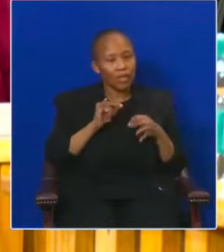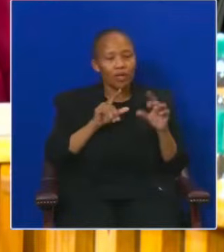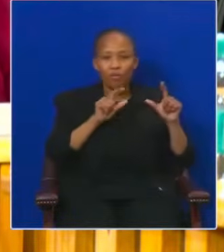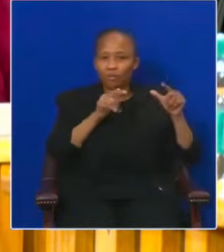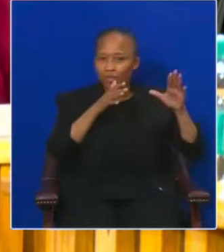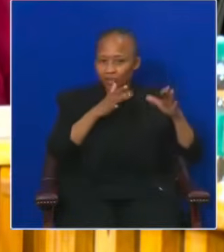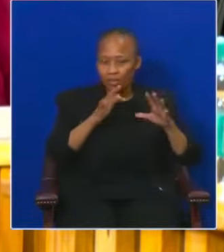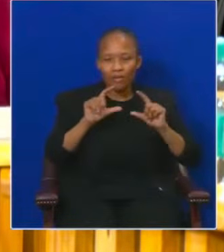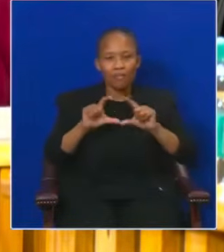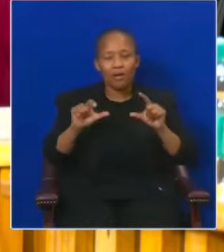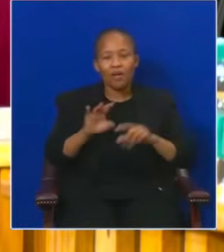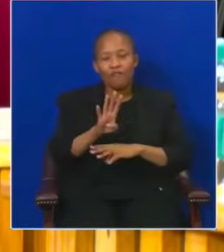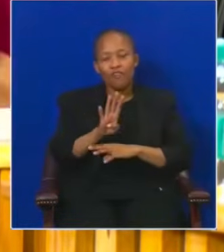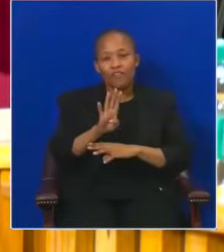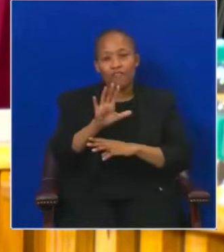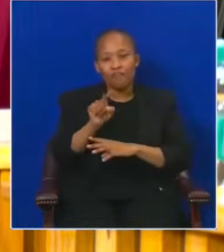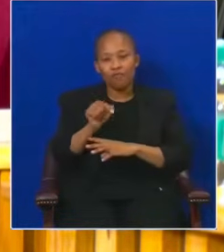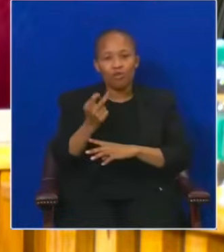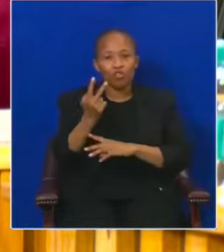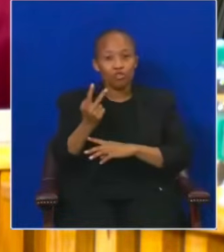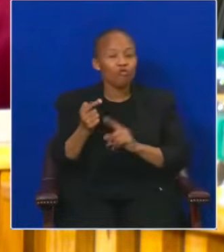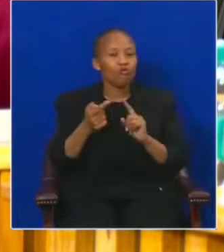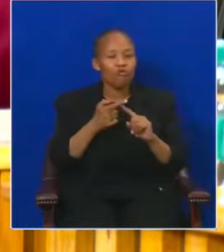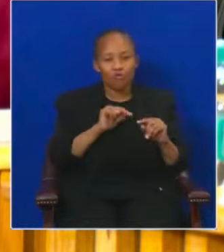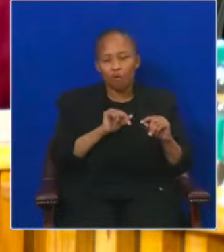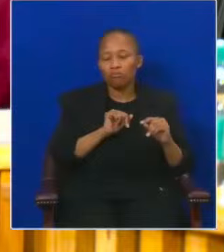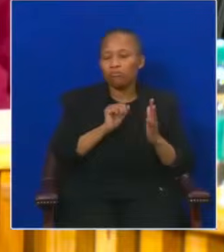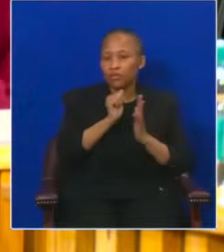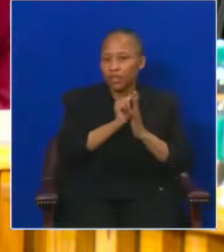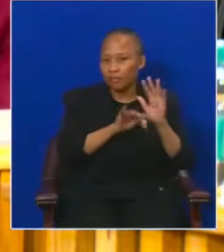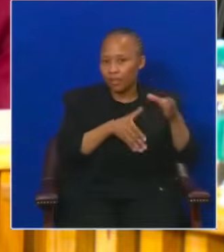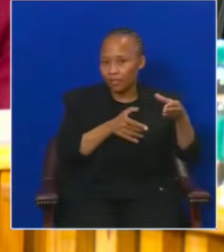45.2 of your witness statement.